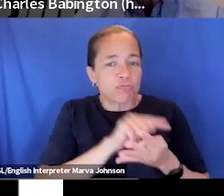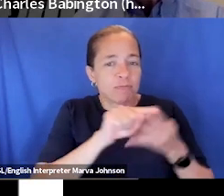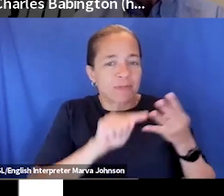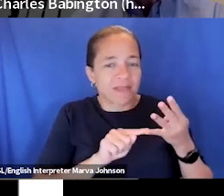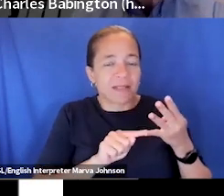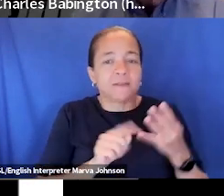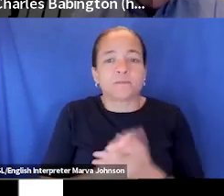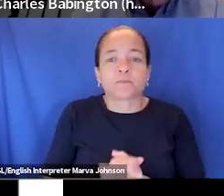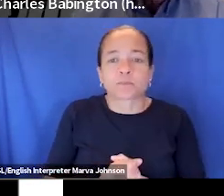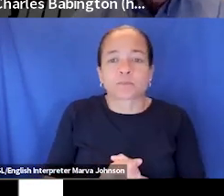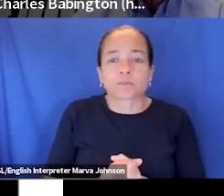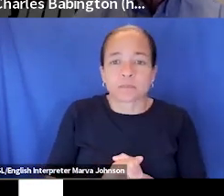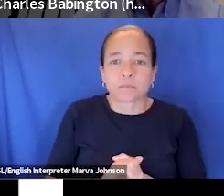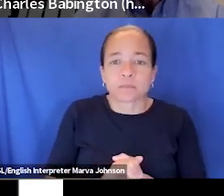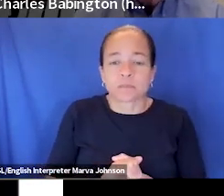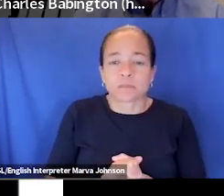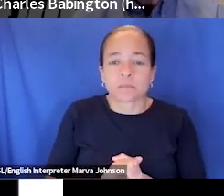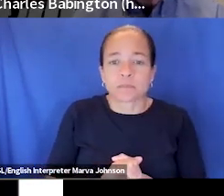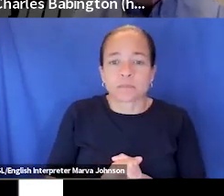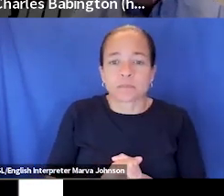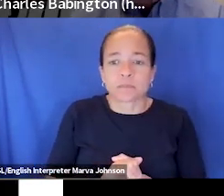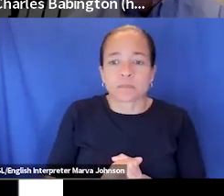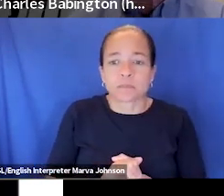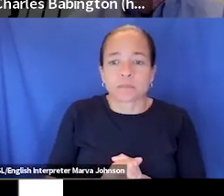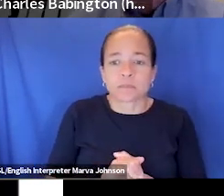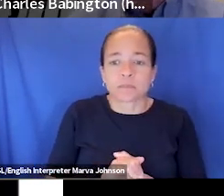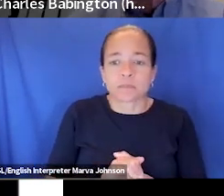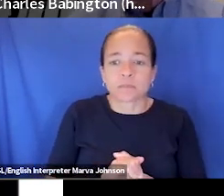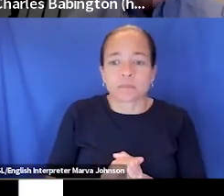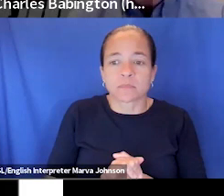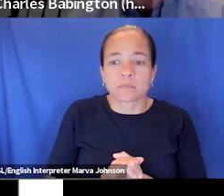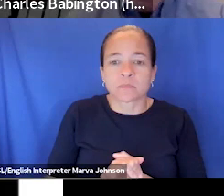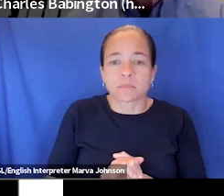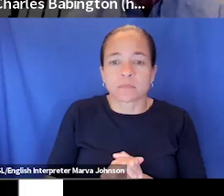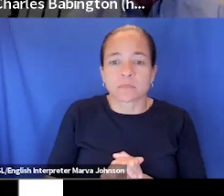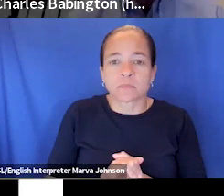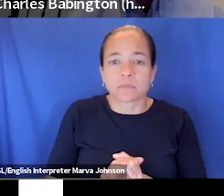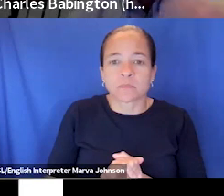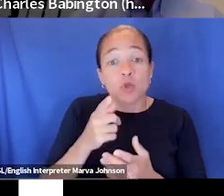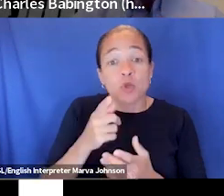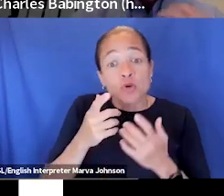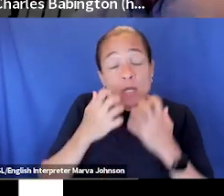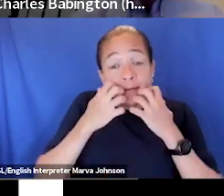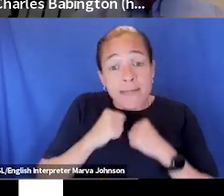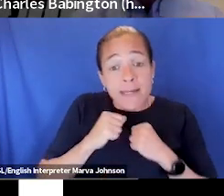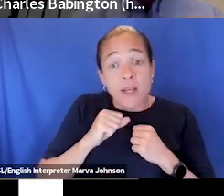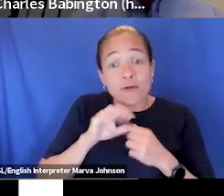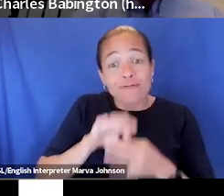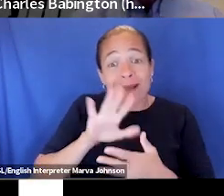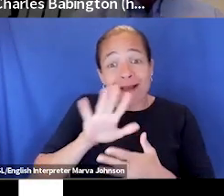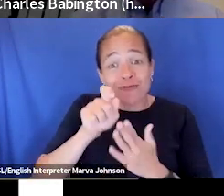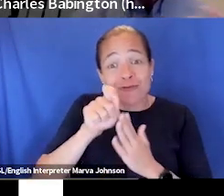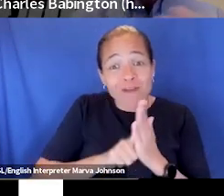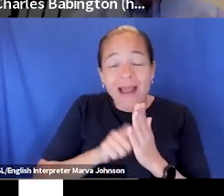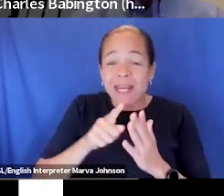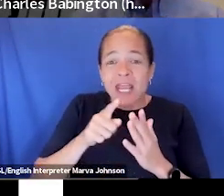Because you know a lot of things, you care deeply about what you are writing about, you tend to think, I've got all this knowledge, I want to make sure I get